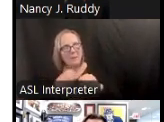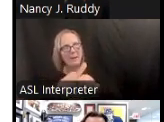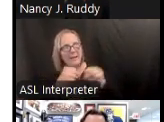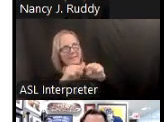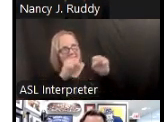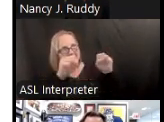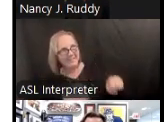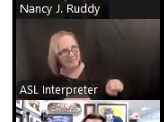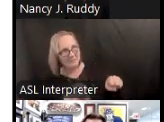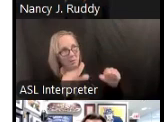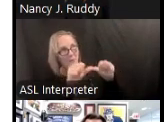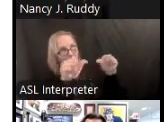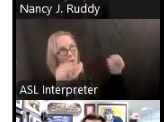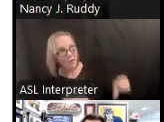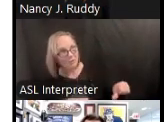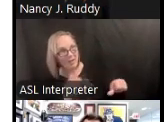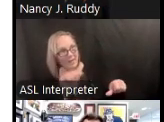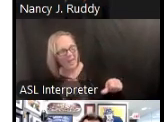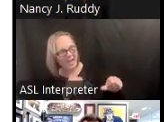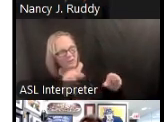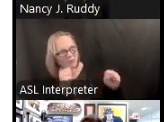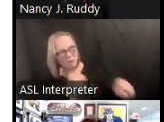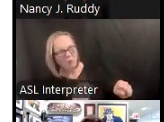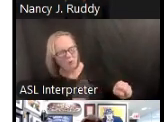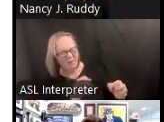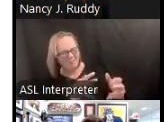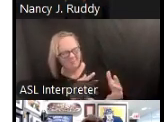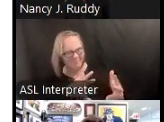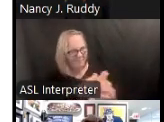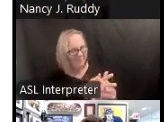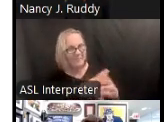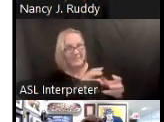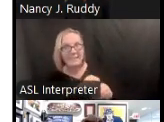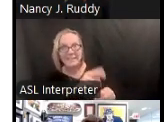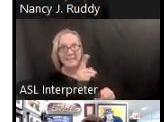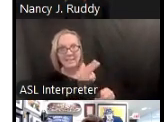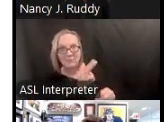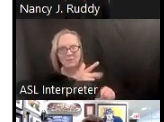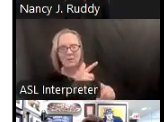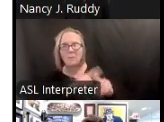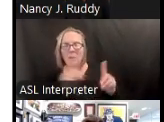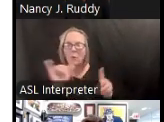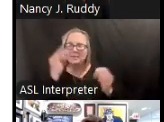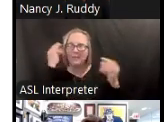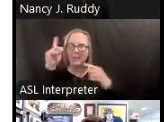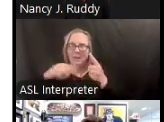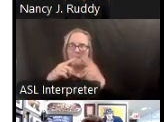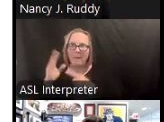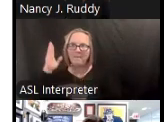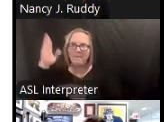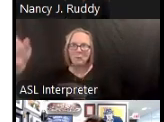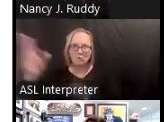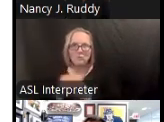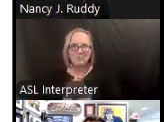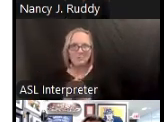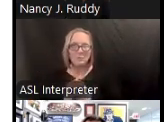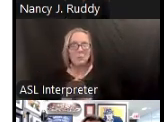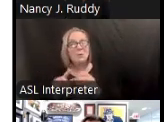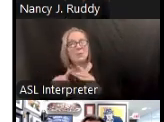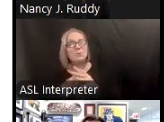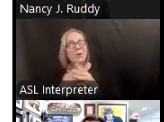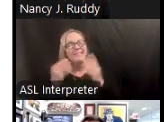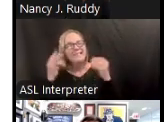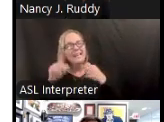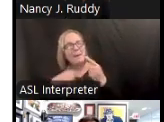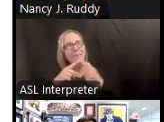in history while looking to the future. We began our firm to create new paradigms for urban housing. Our focus